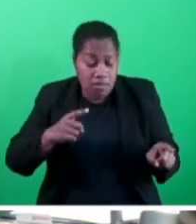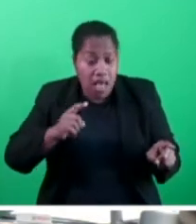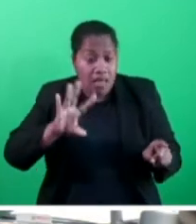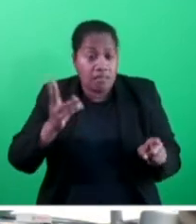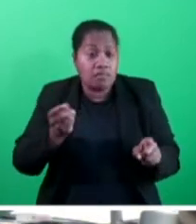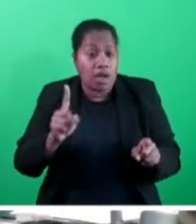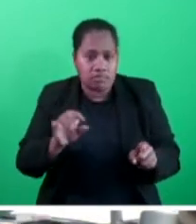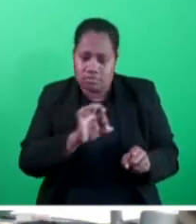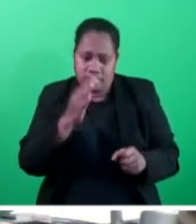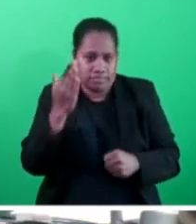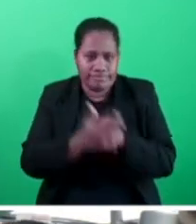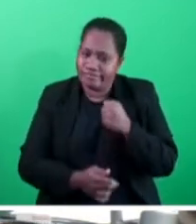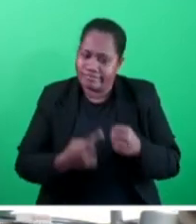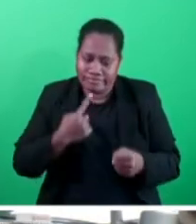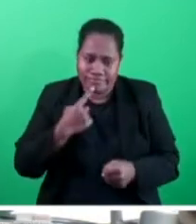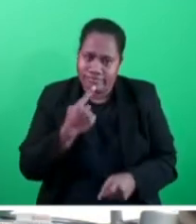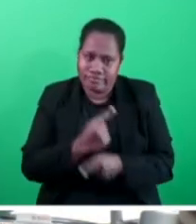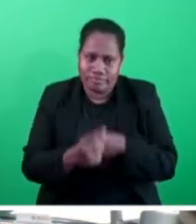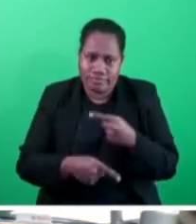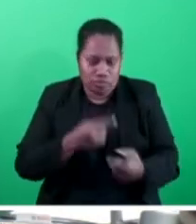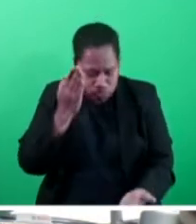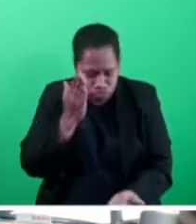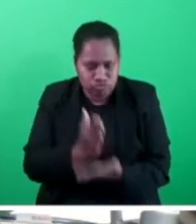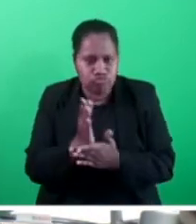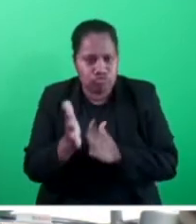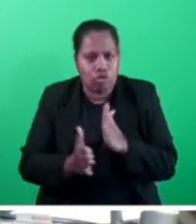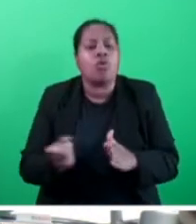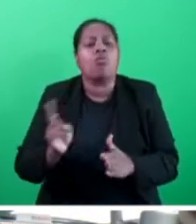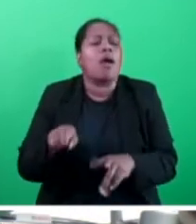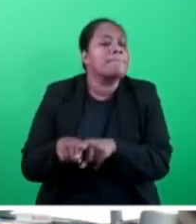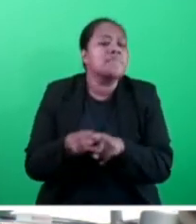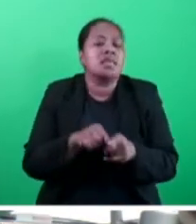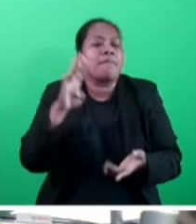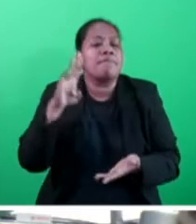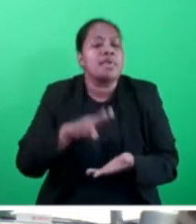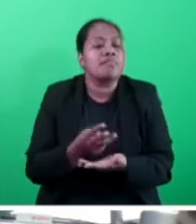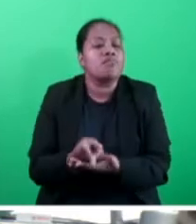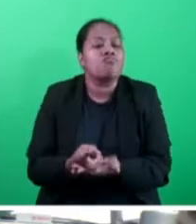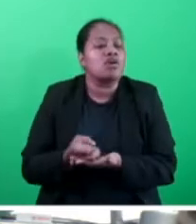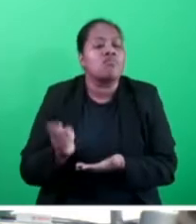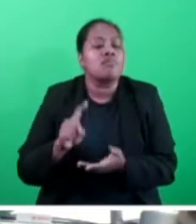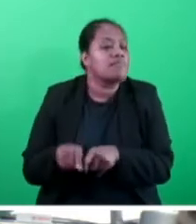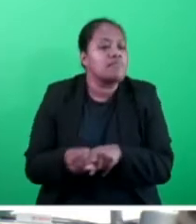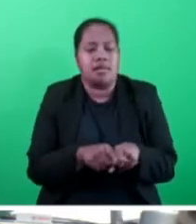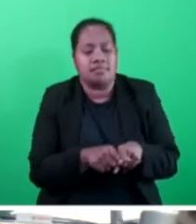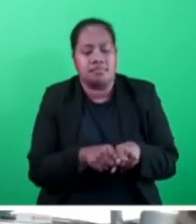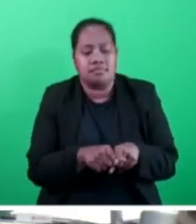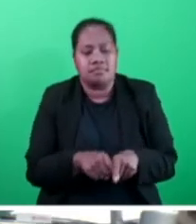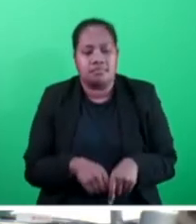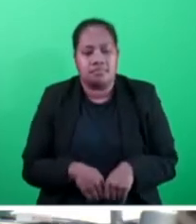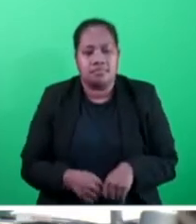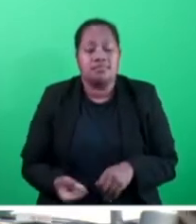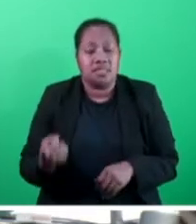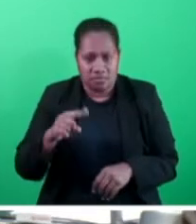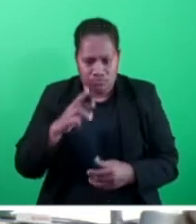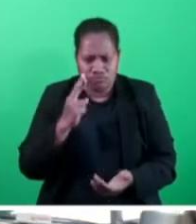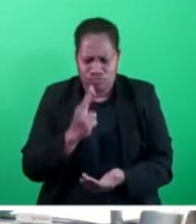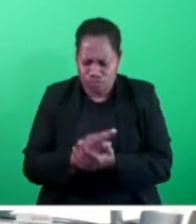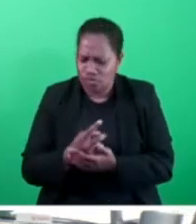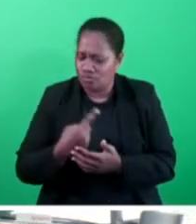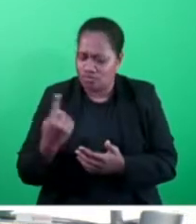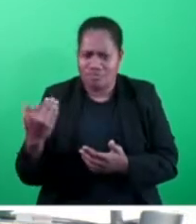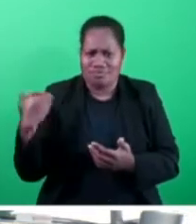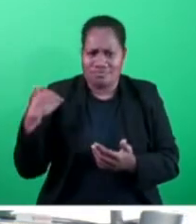are about and what percentage of the Fijian workers who get affected by it. Mr. Speaker